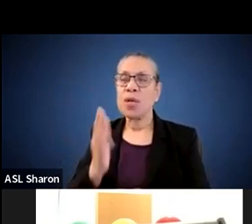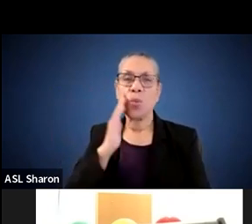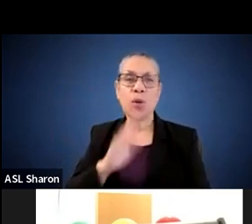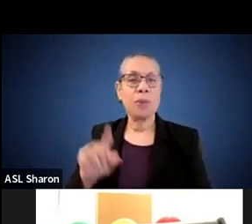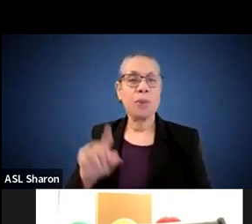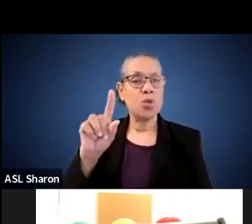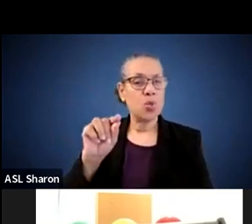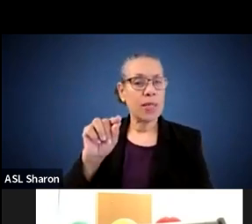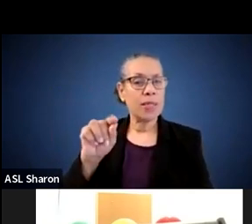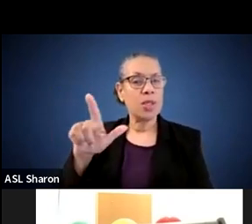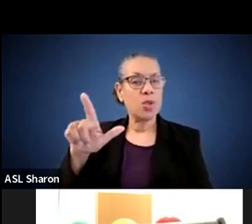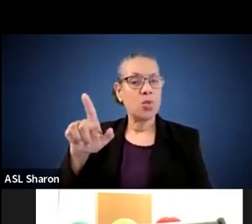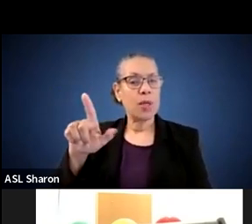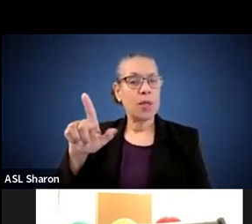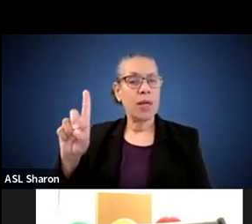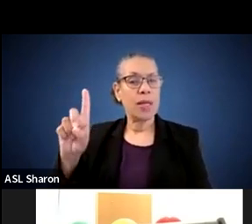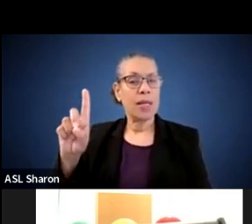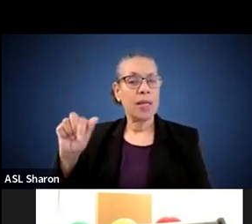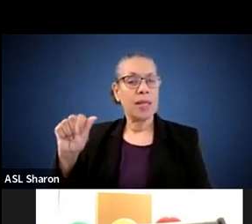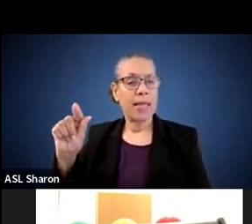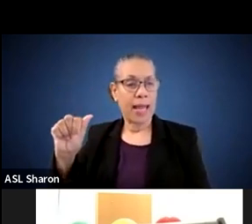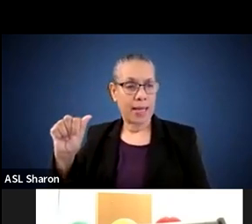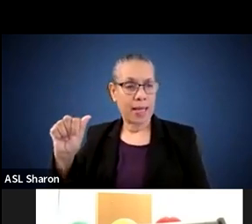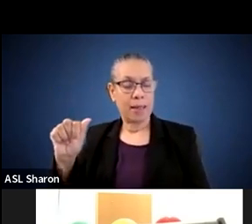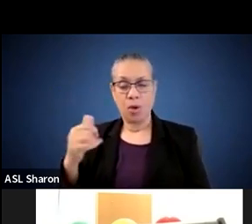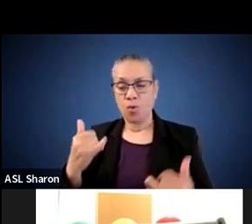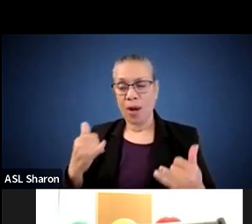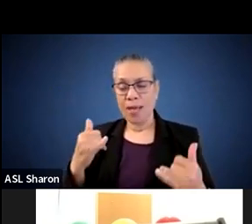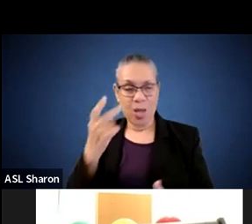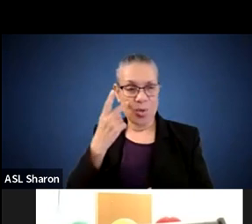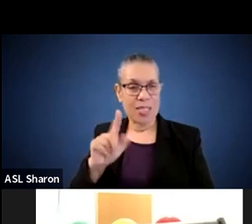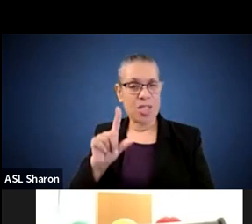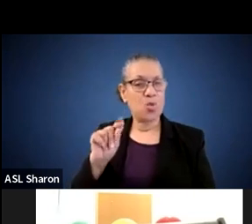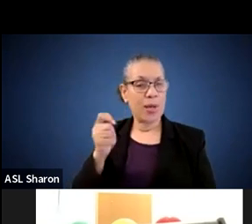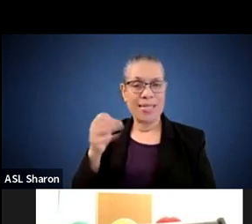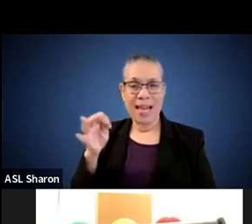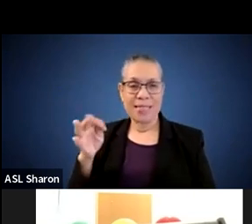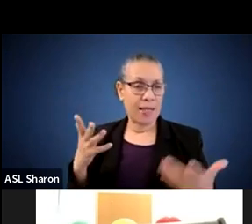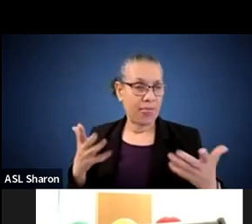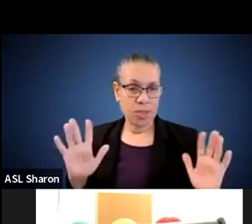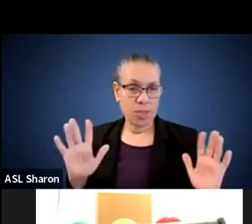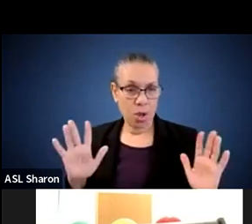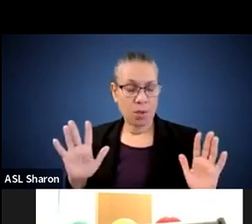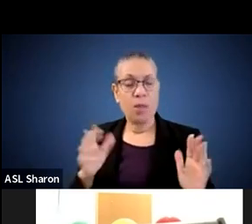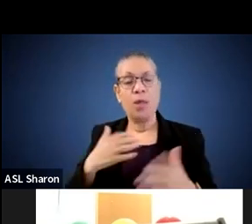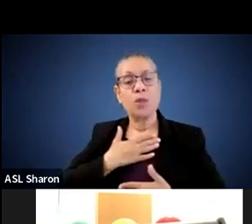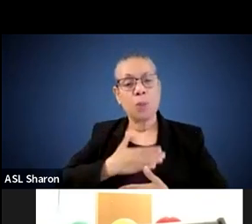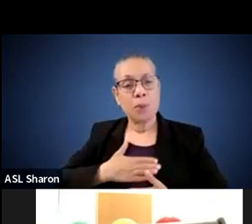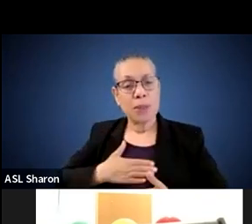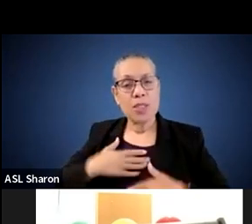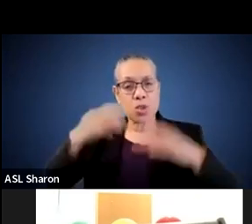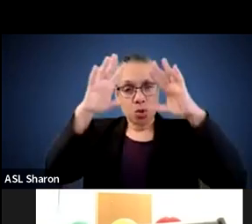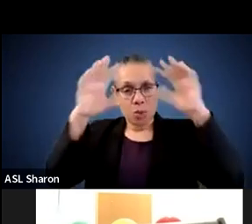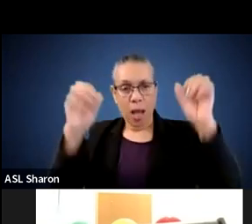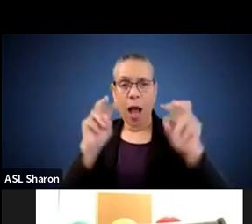2021 data of the only thing you can see on the site now was 2019 data so when it does come out superintendent really look forward to